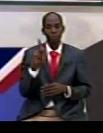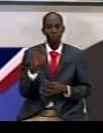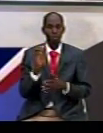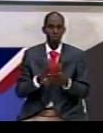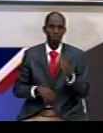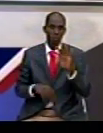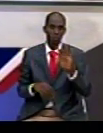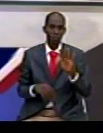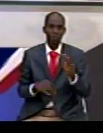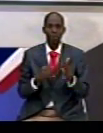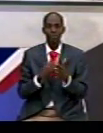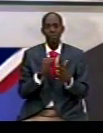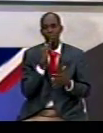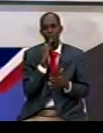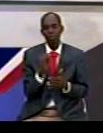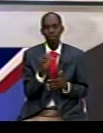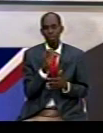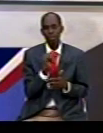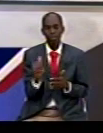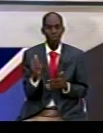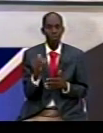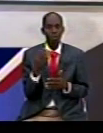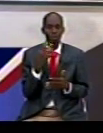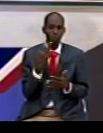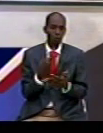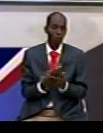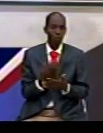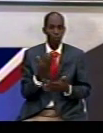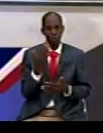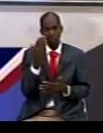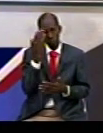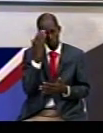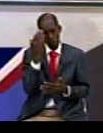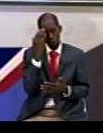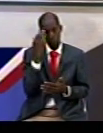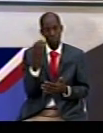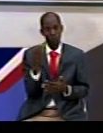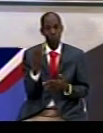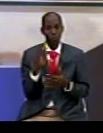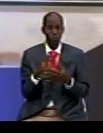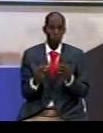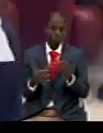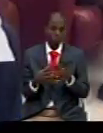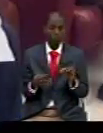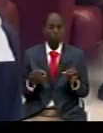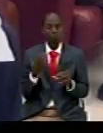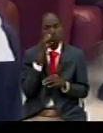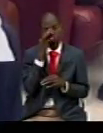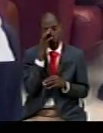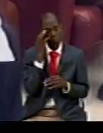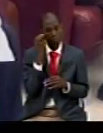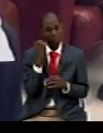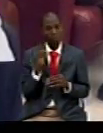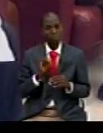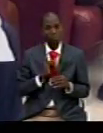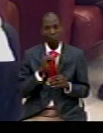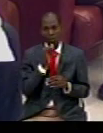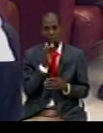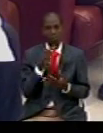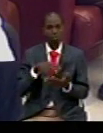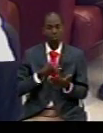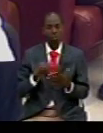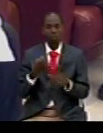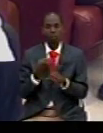story, but it has not so familiar application. I'm reading to you